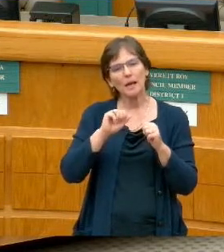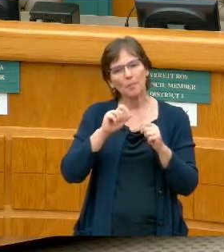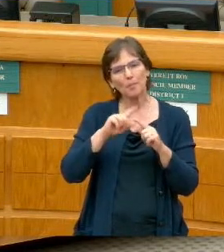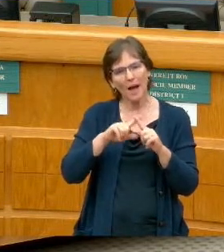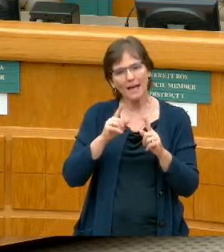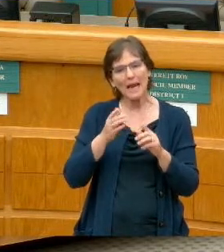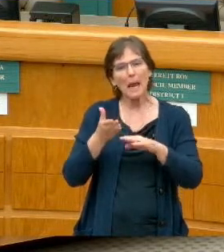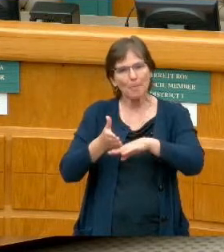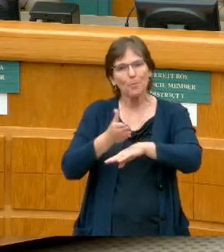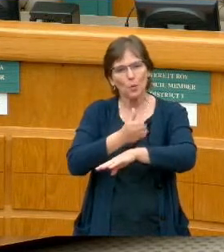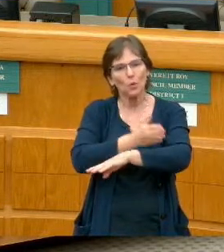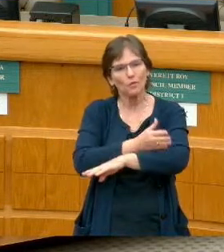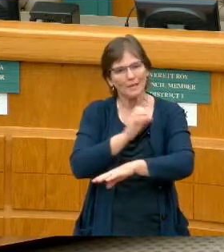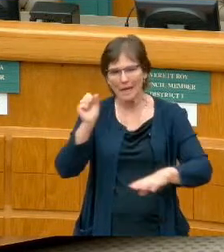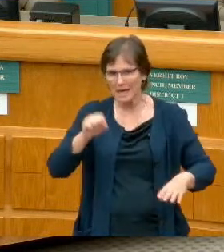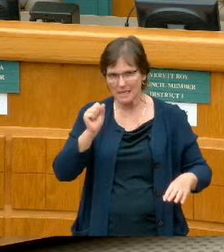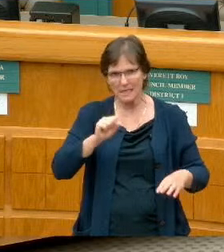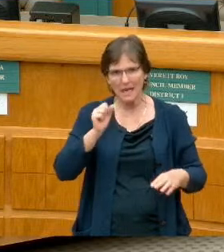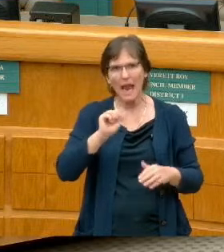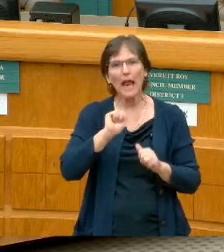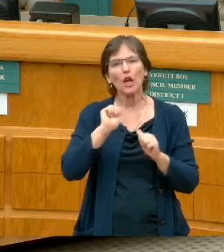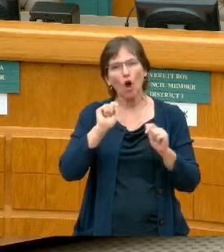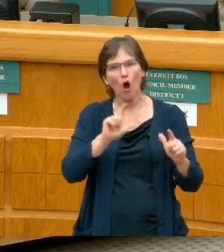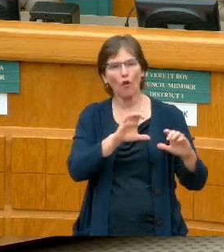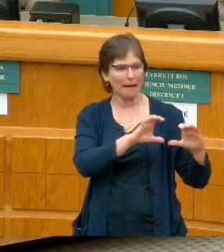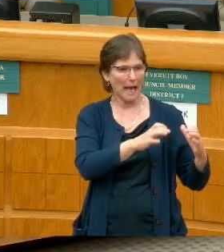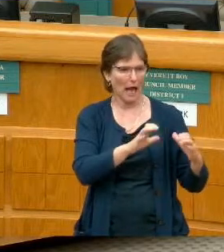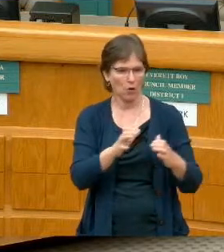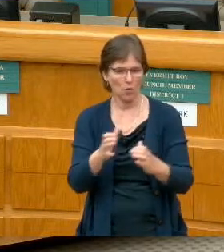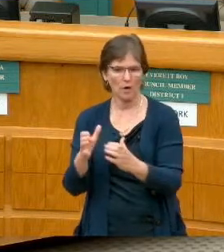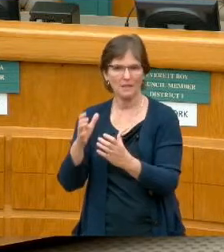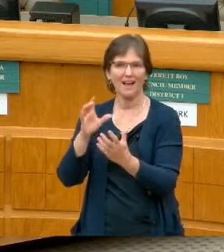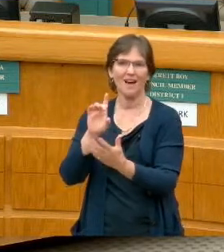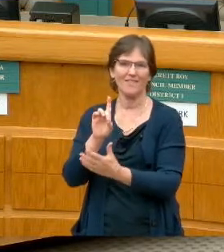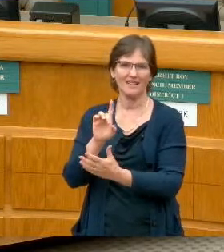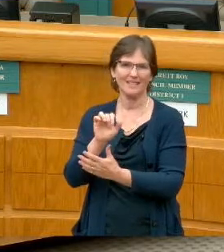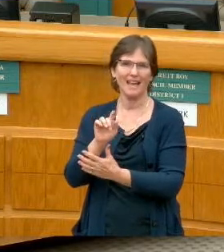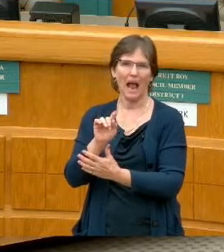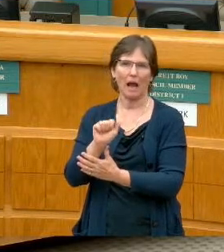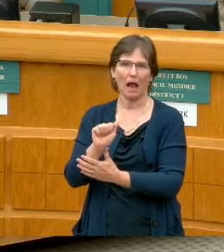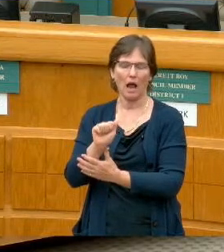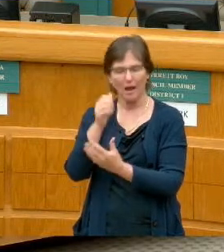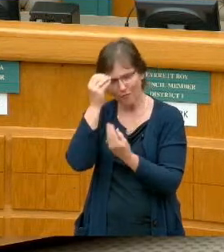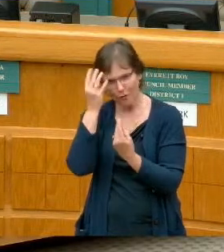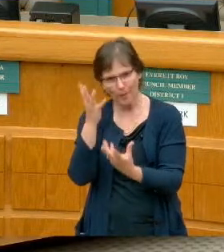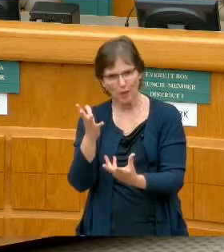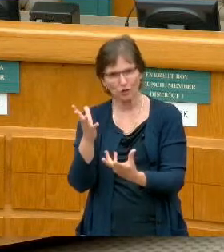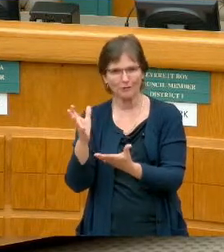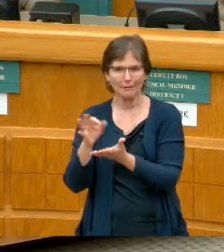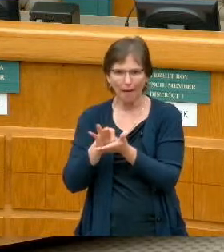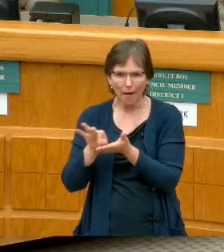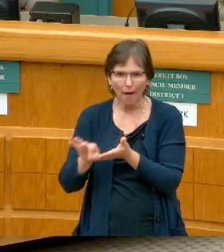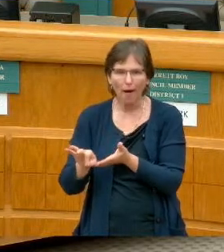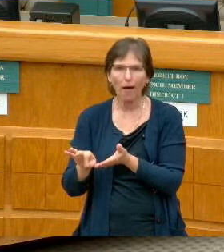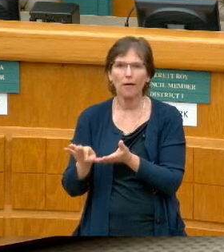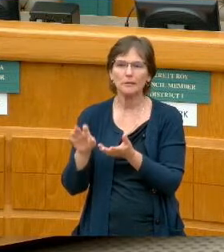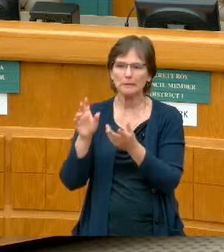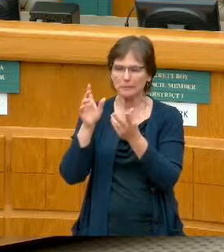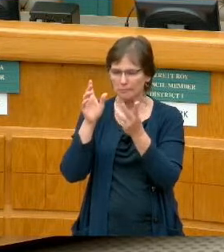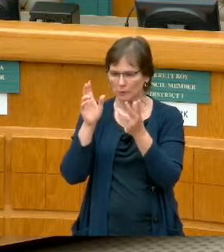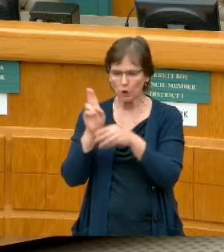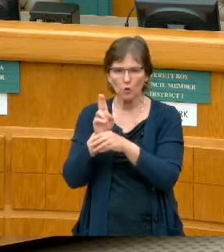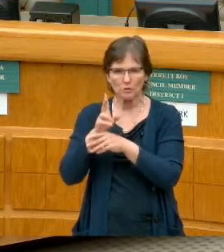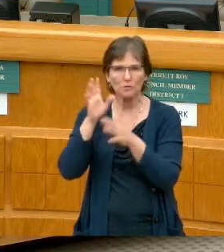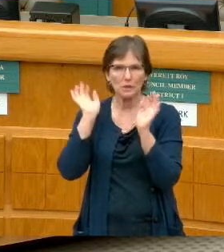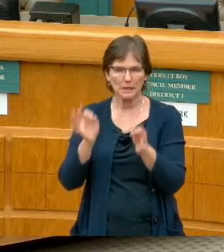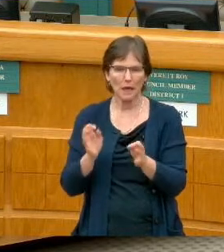rates of infections to numbers hospitalized, and even our number of COVID-related deaths has declined. I applaud this